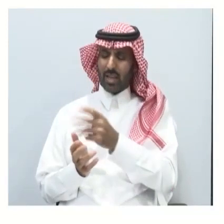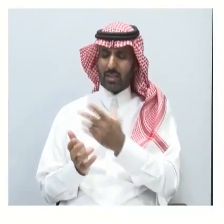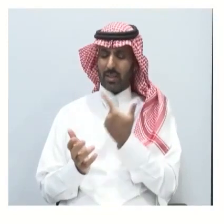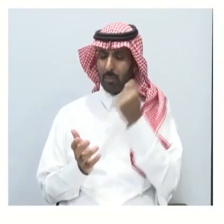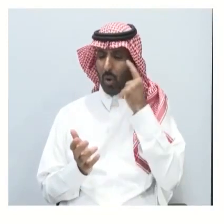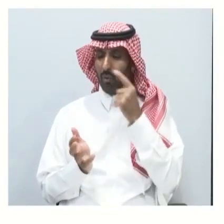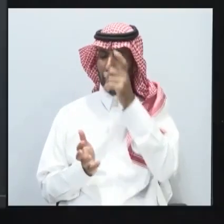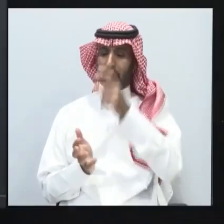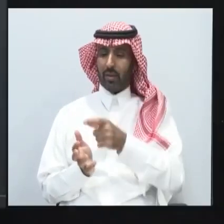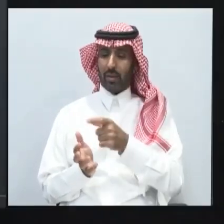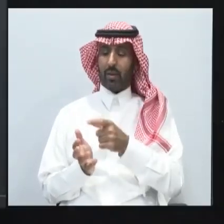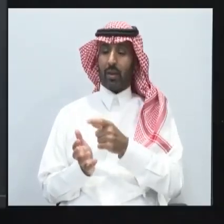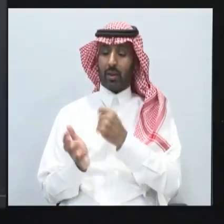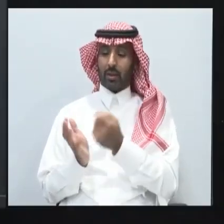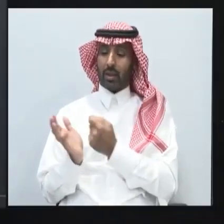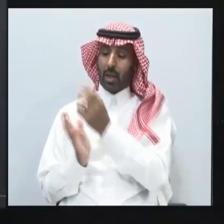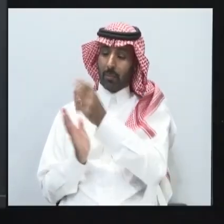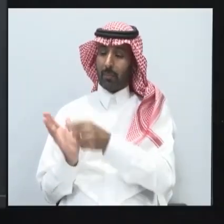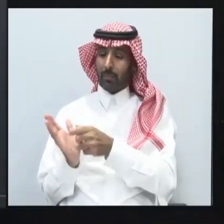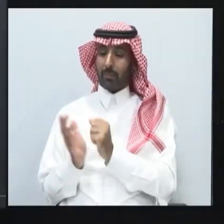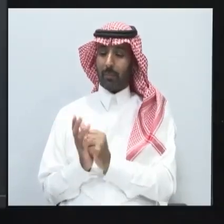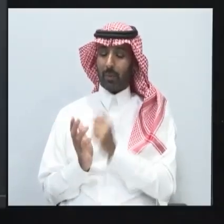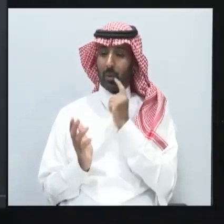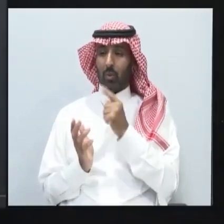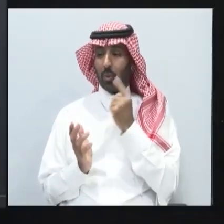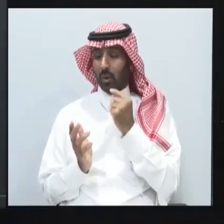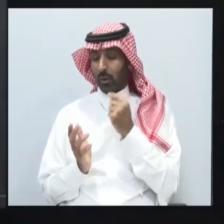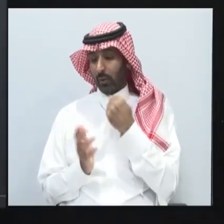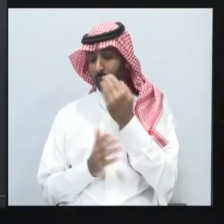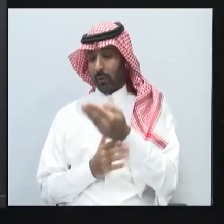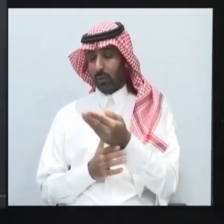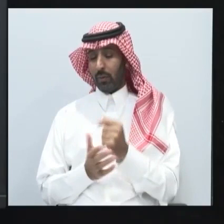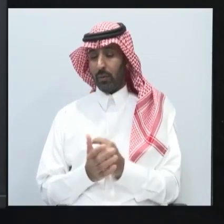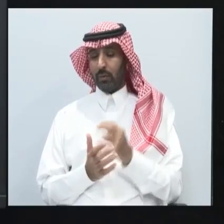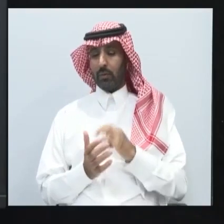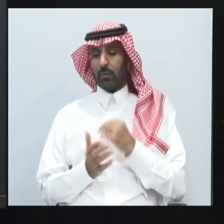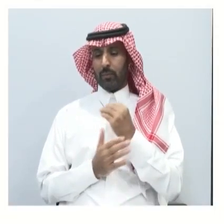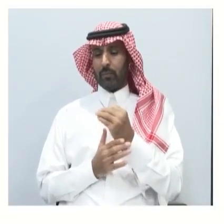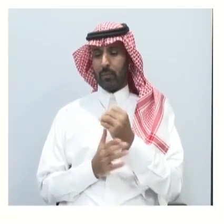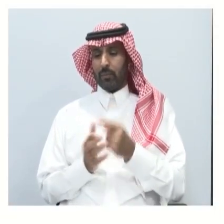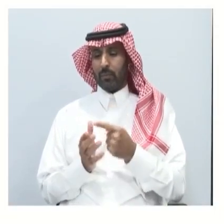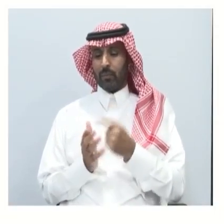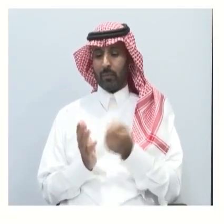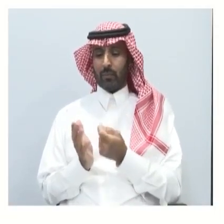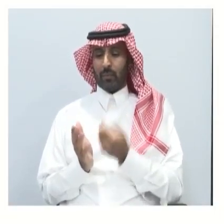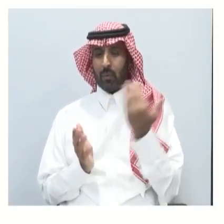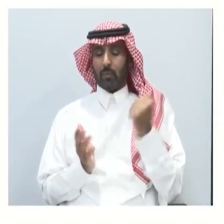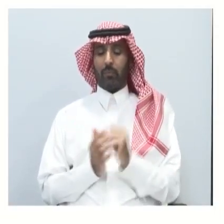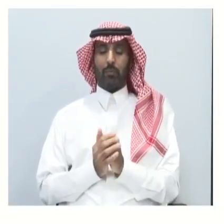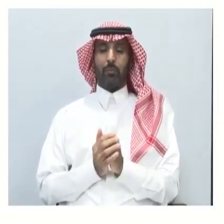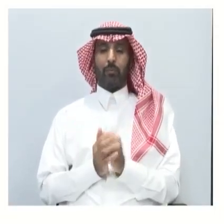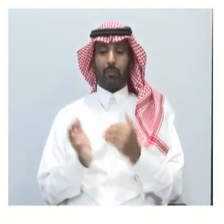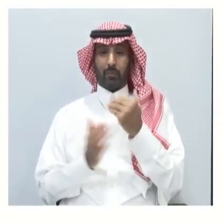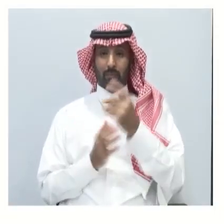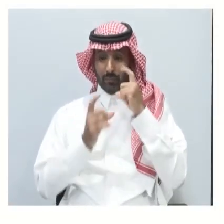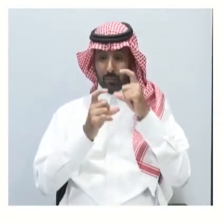describing an influential person that you admire. Now we have in the writing lesson, what did we take? Now you